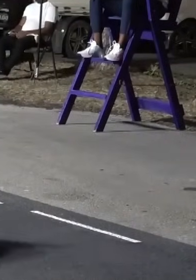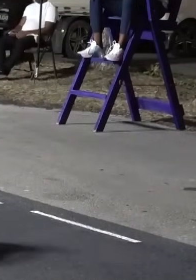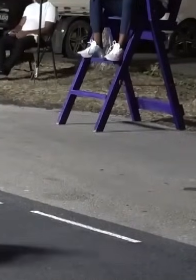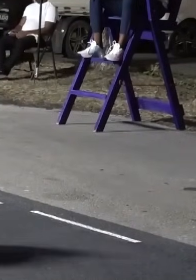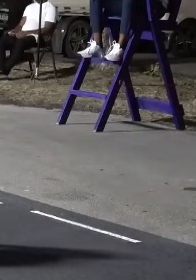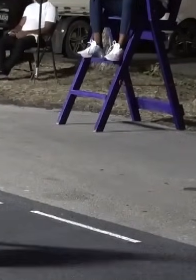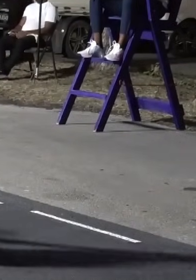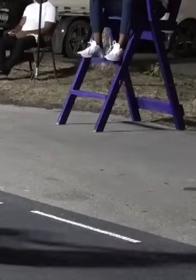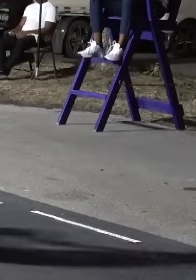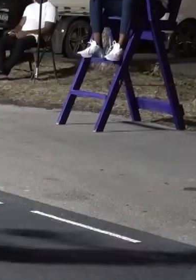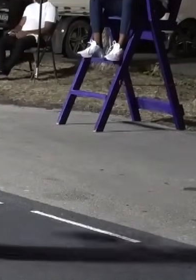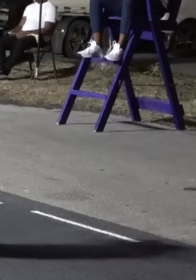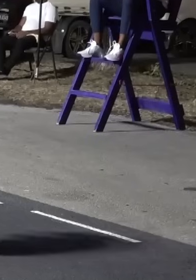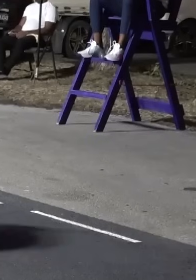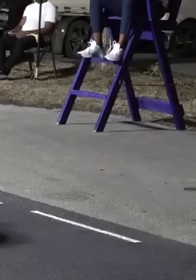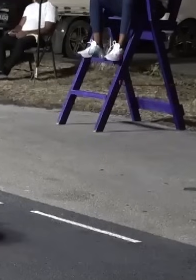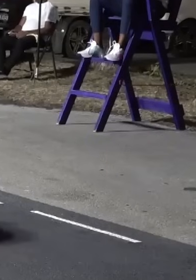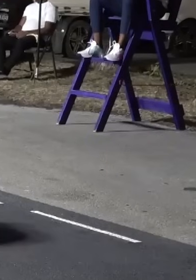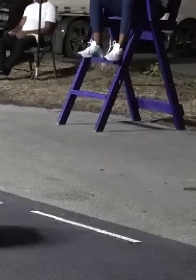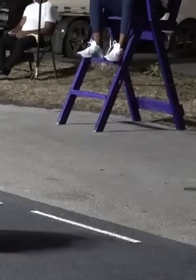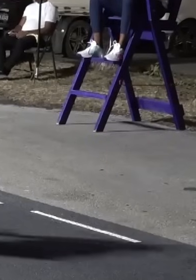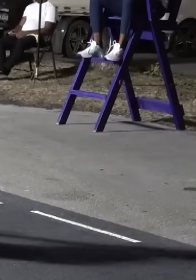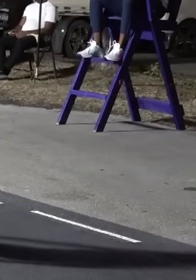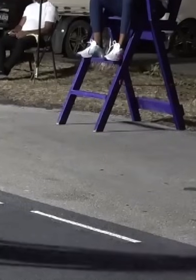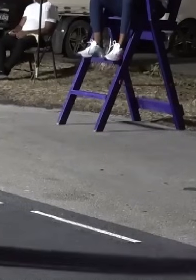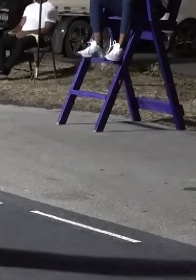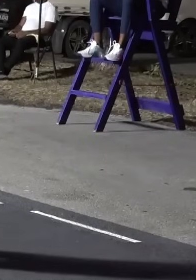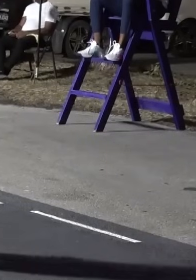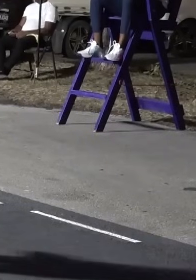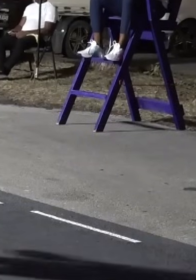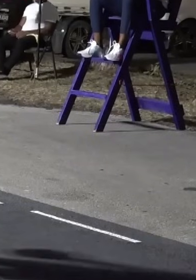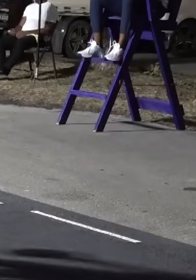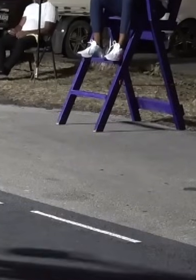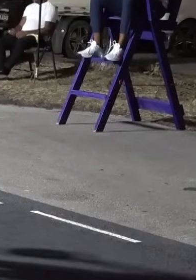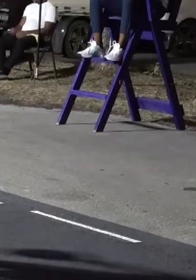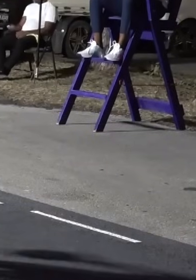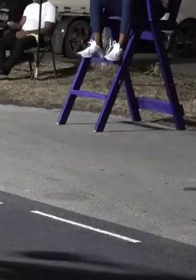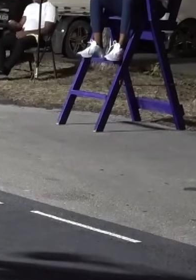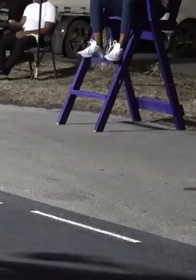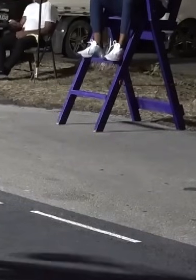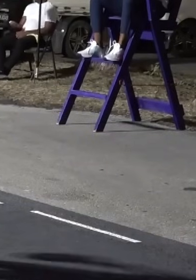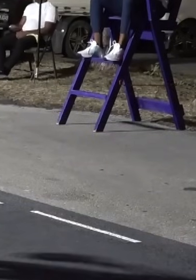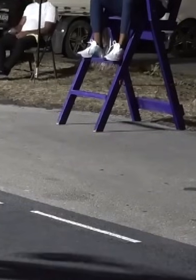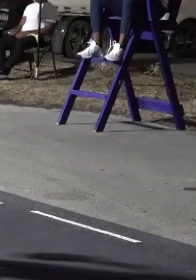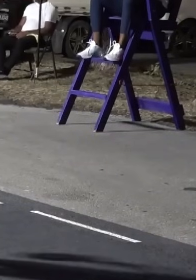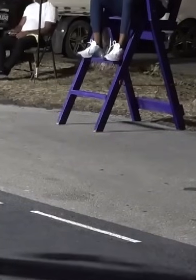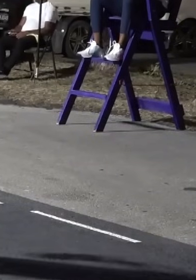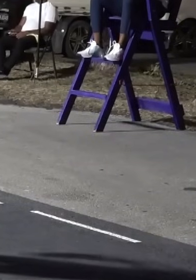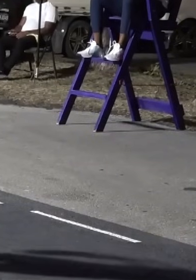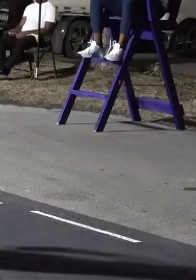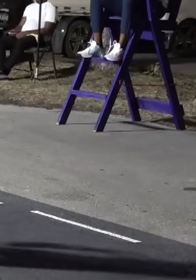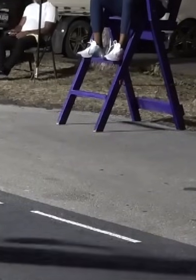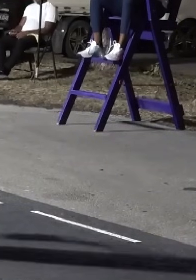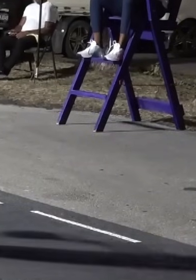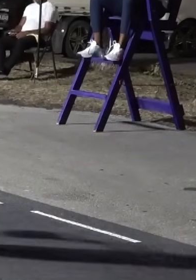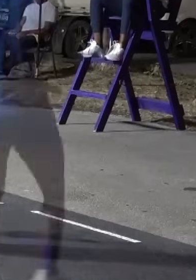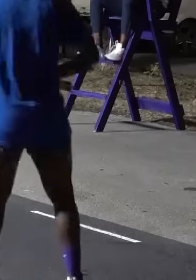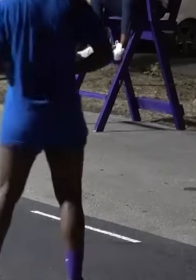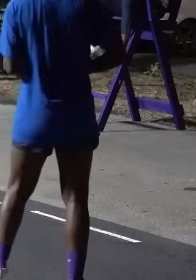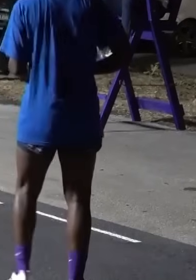led 16-9, make it 17-9. Ashby unable to return this passing